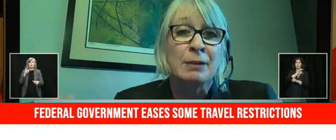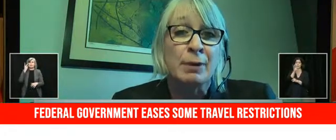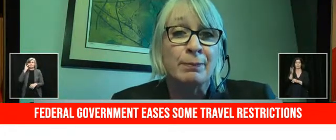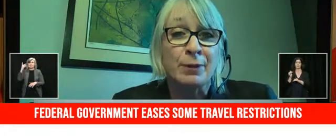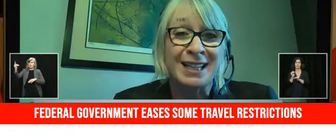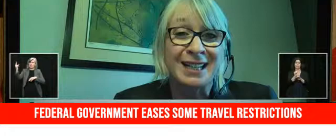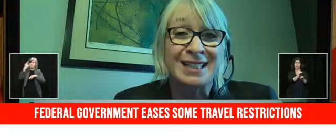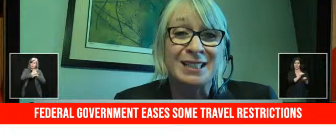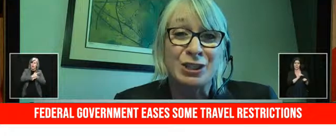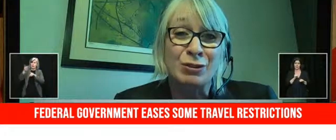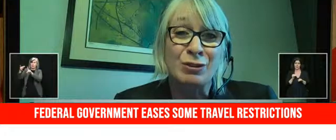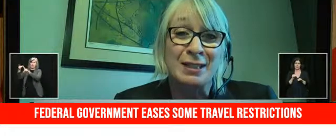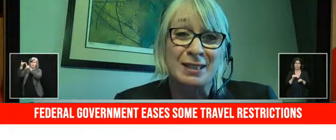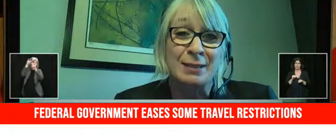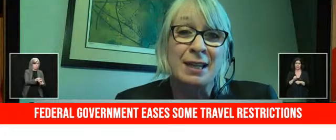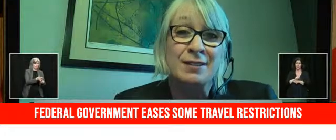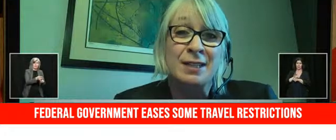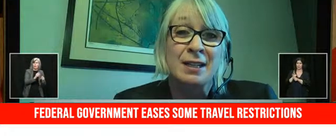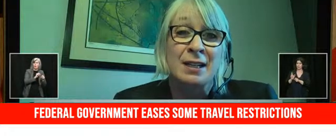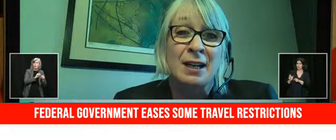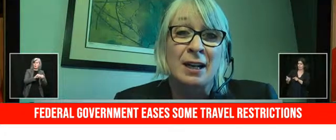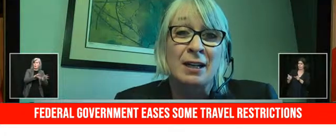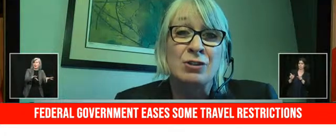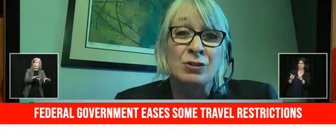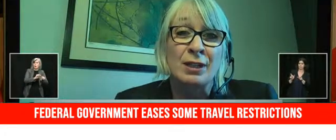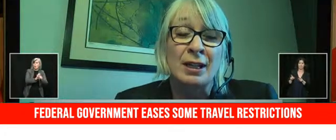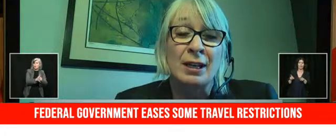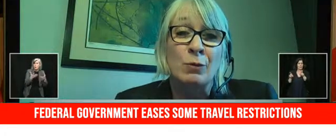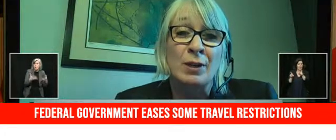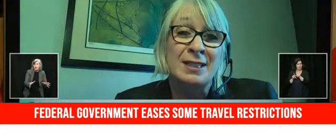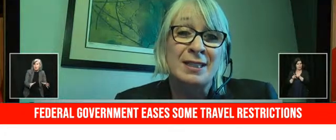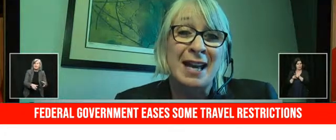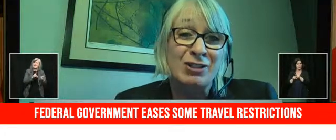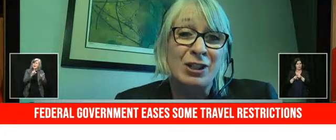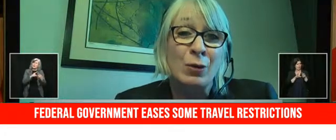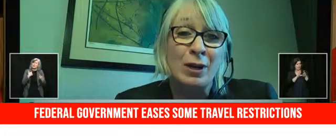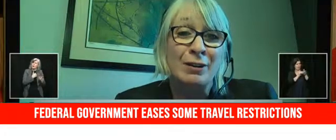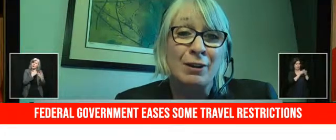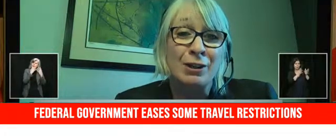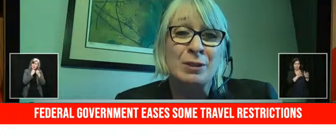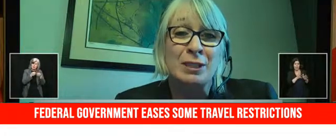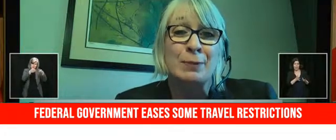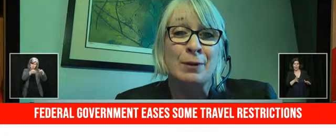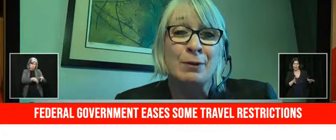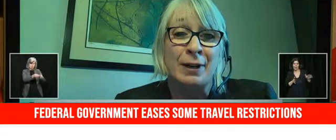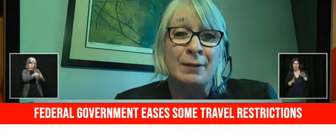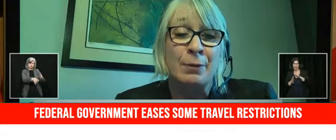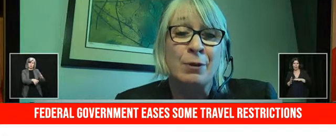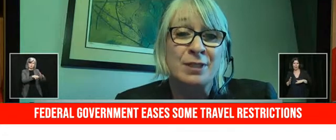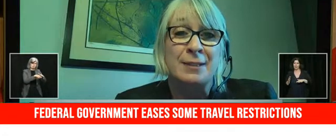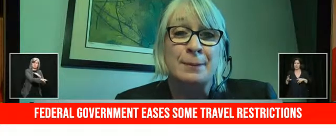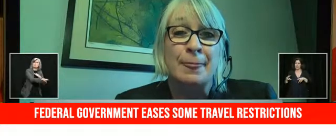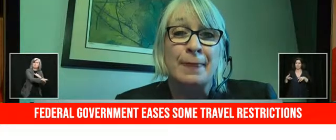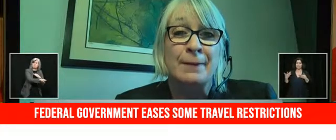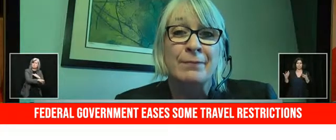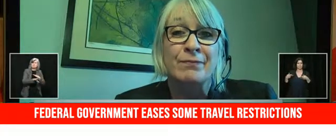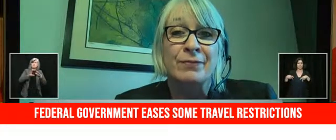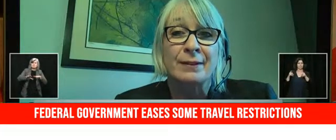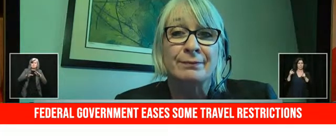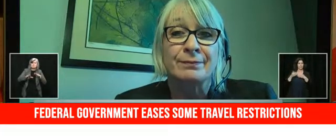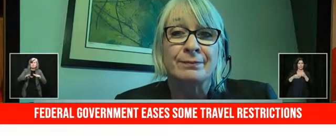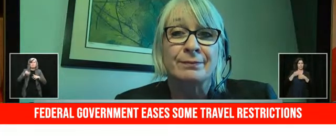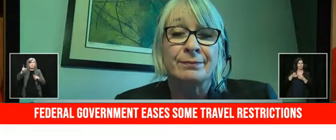COVID-19, but protecting the students themselves during what is actually quite an arduous process.